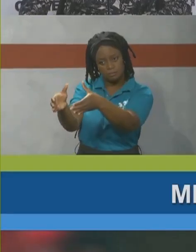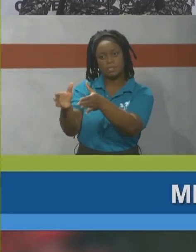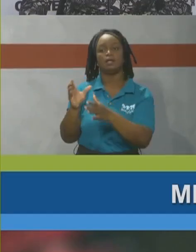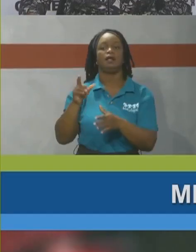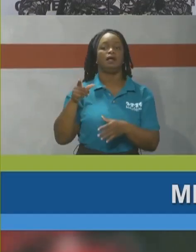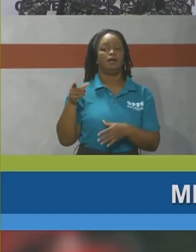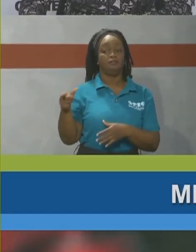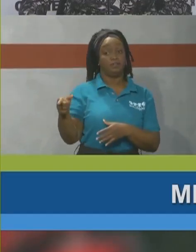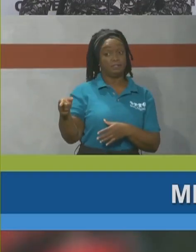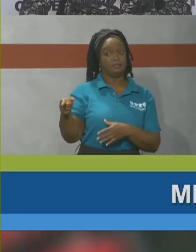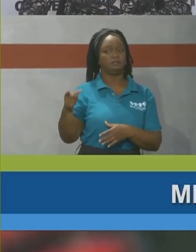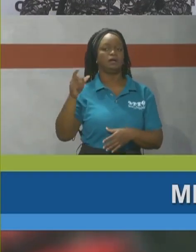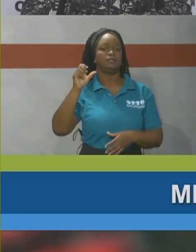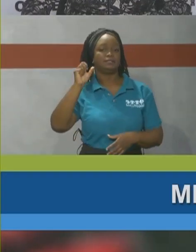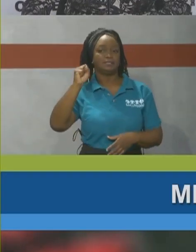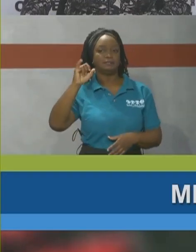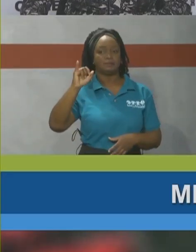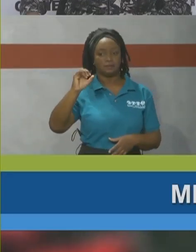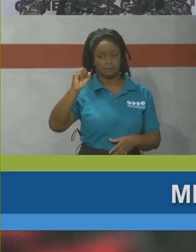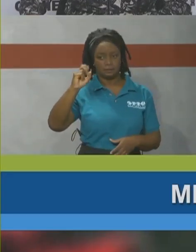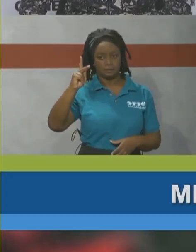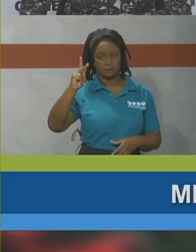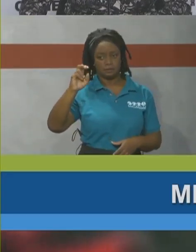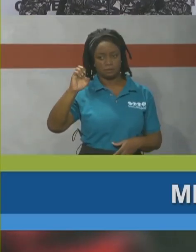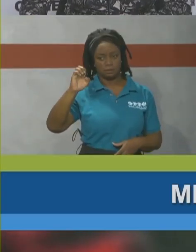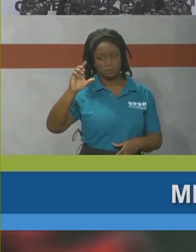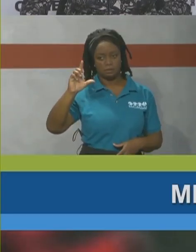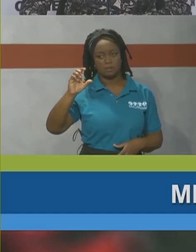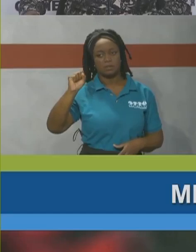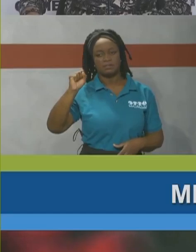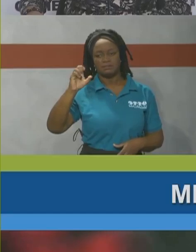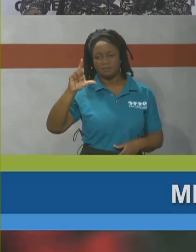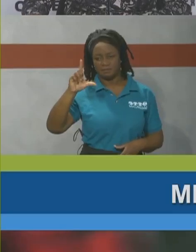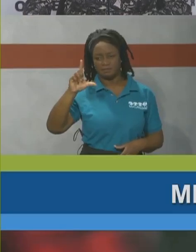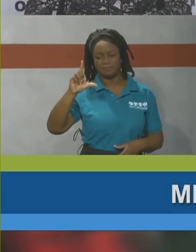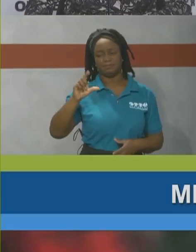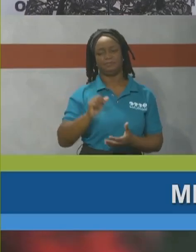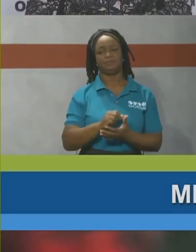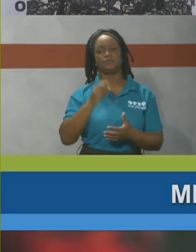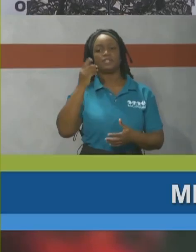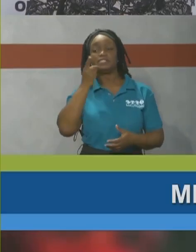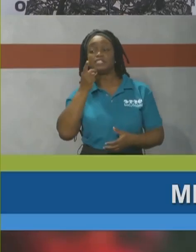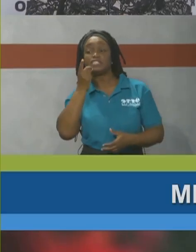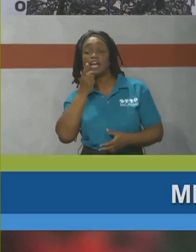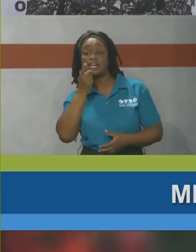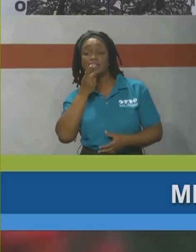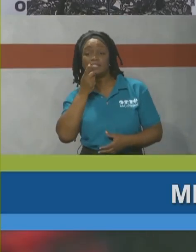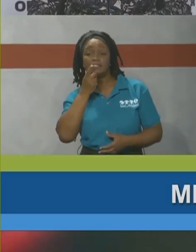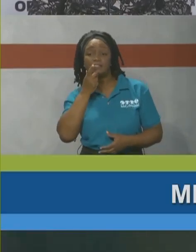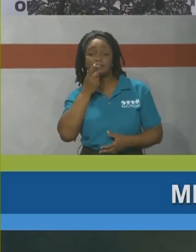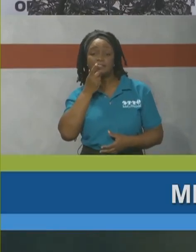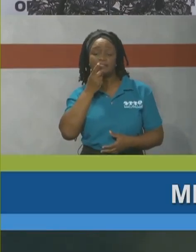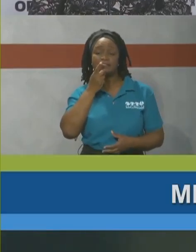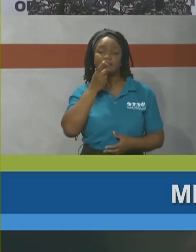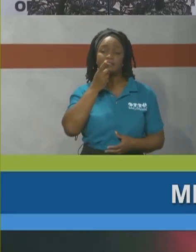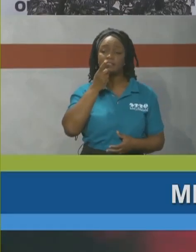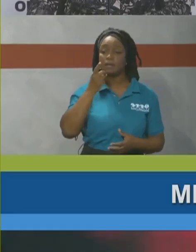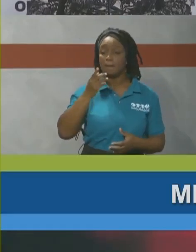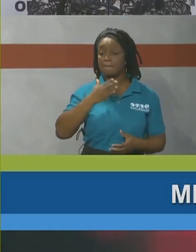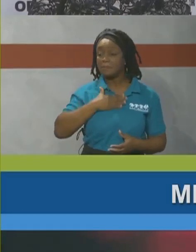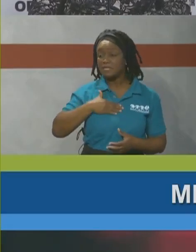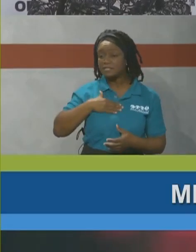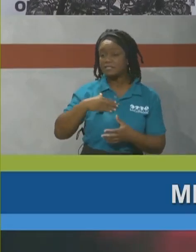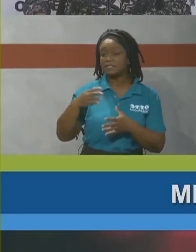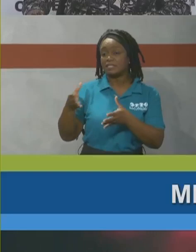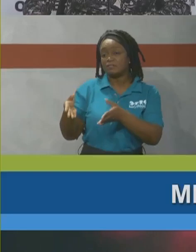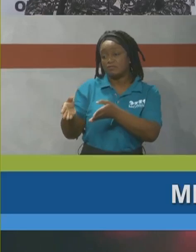of sickle cell, any medical condition where they have to see a specialist for, my advice is to get them vaccinated. That's